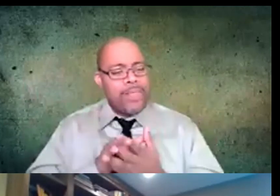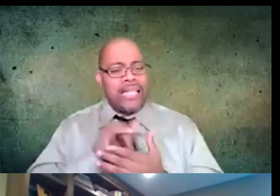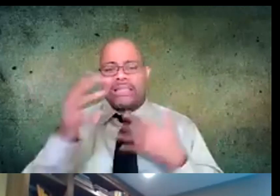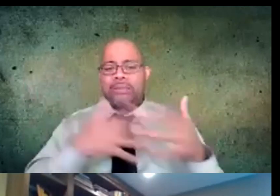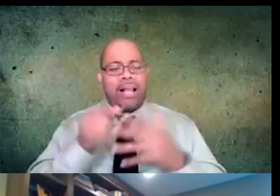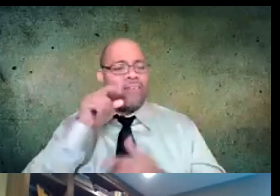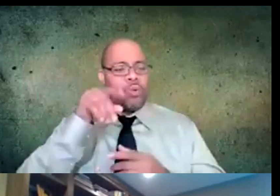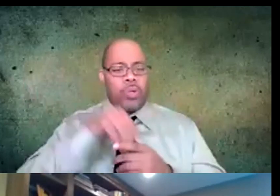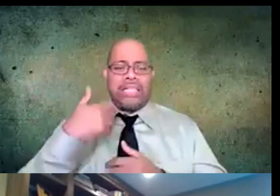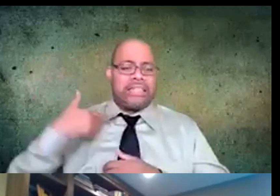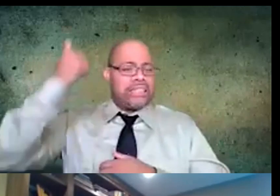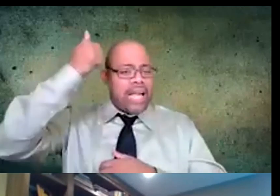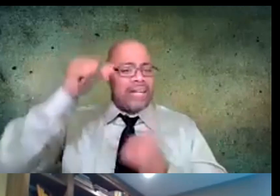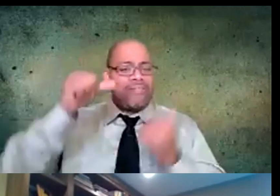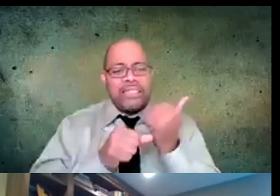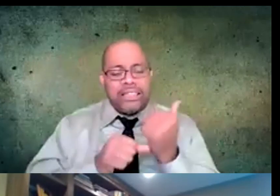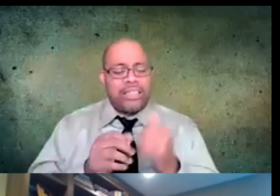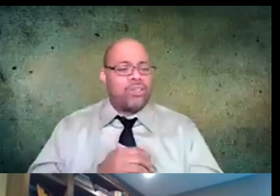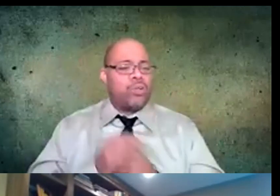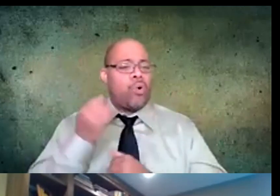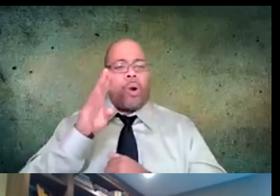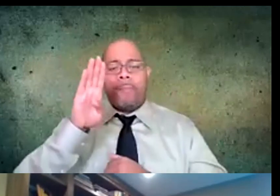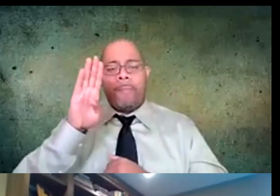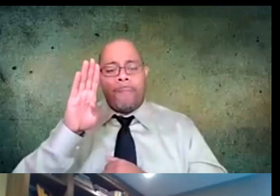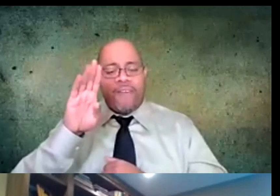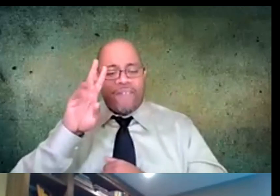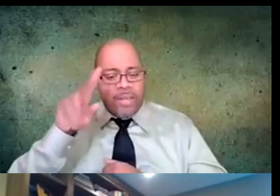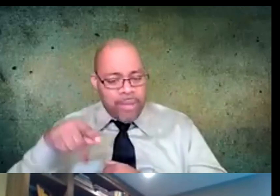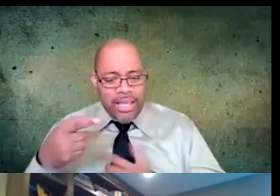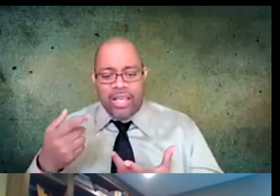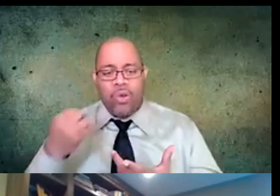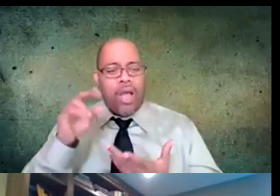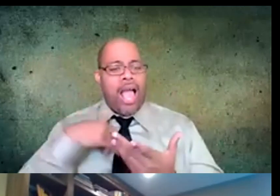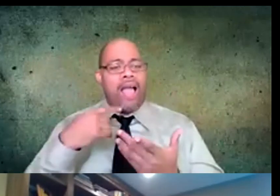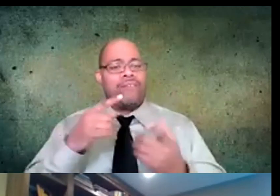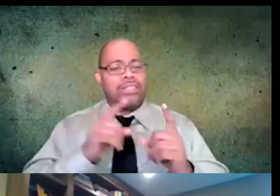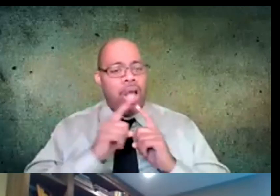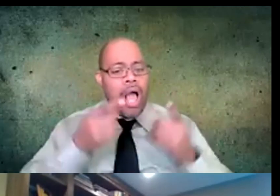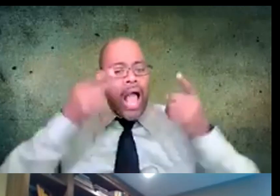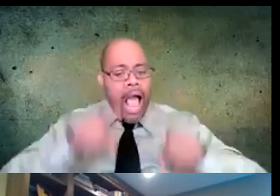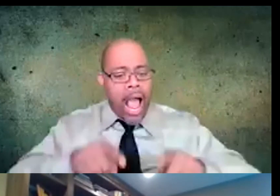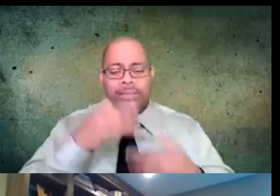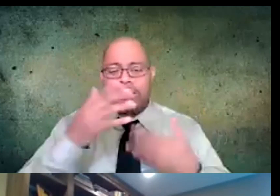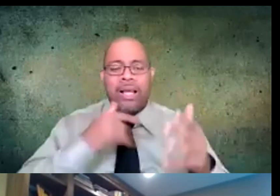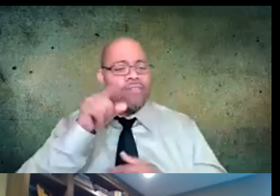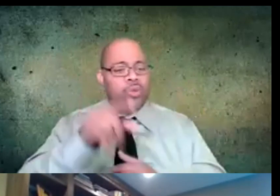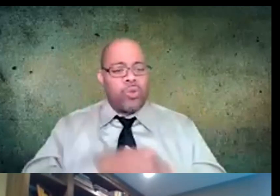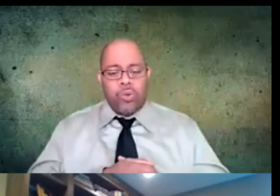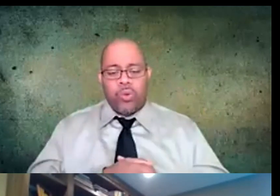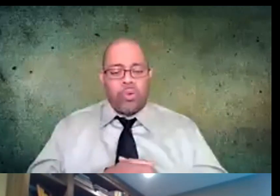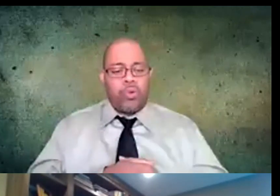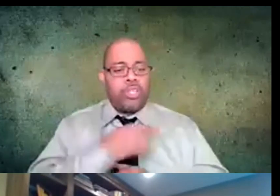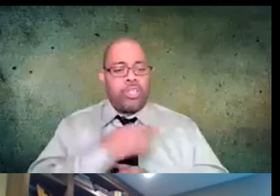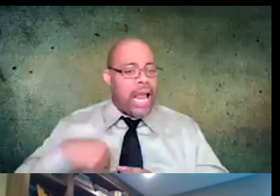were an executive assistant or a VP, there was a dialogue occurring. It didn't matter if you were Chinese or